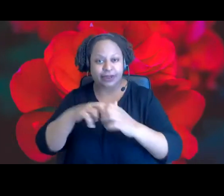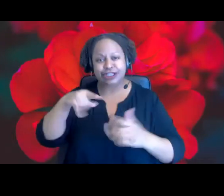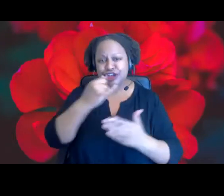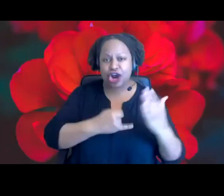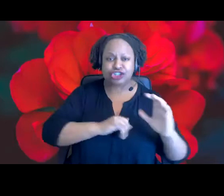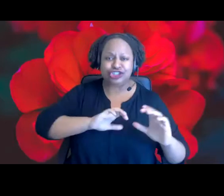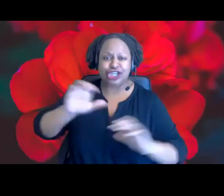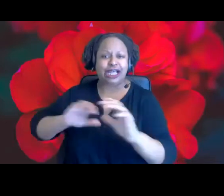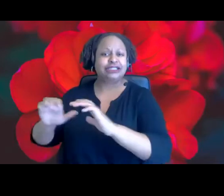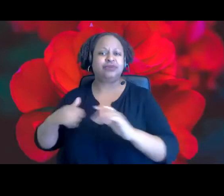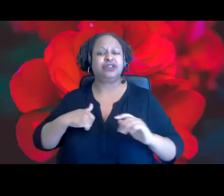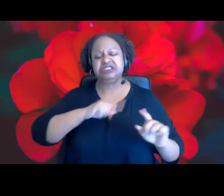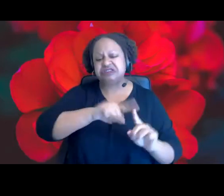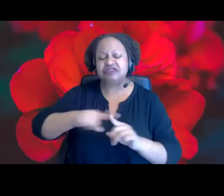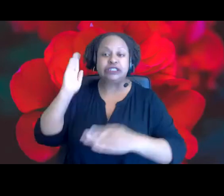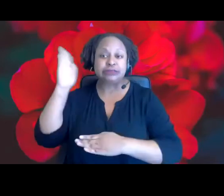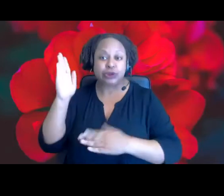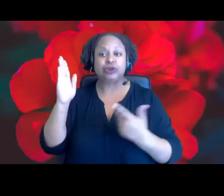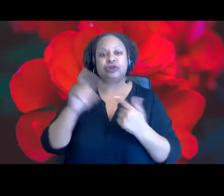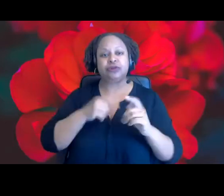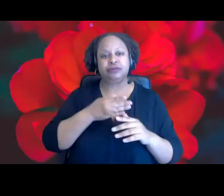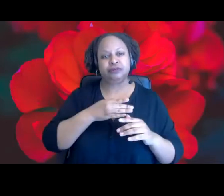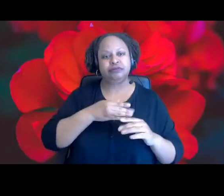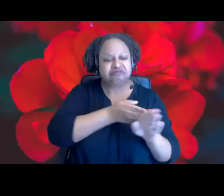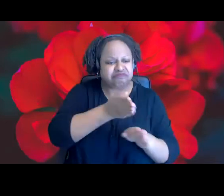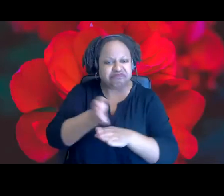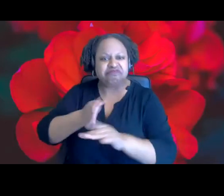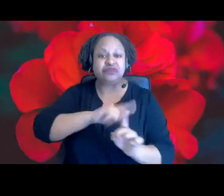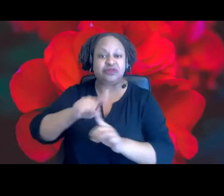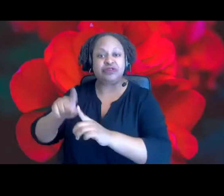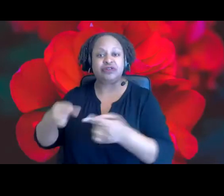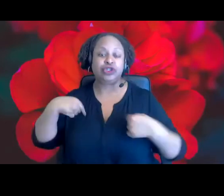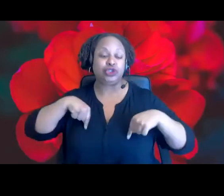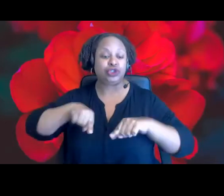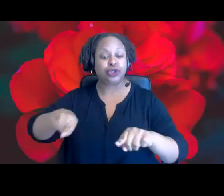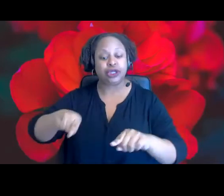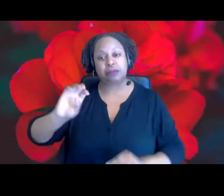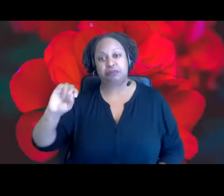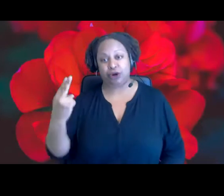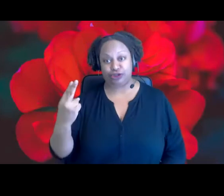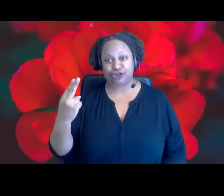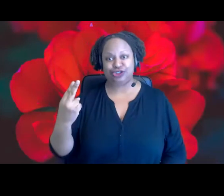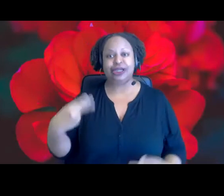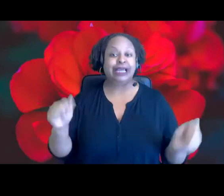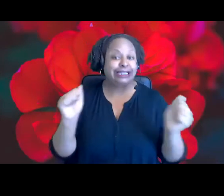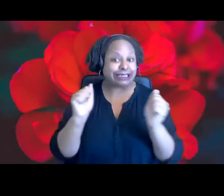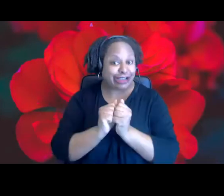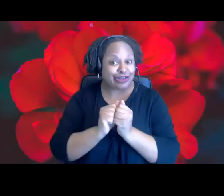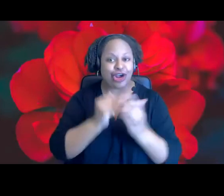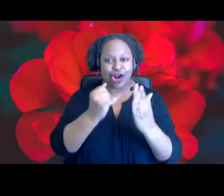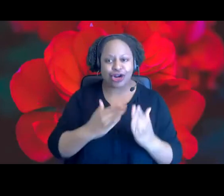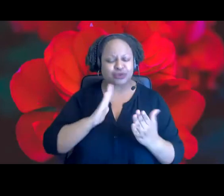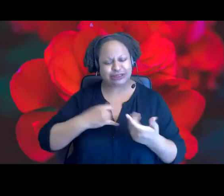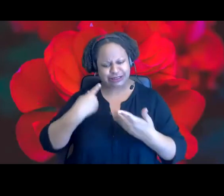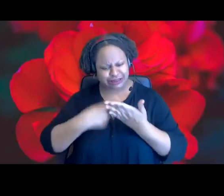from a variety of disciplines throughout the month of March. Together, the artists will discuss timely